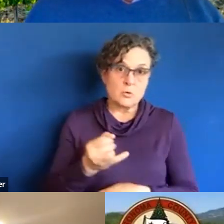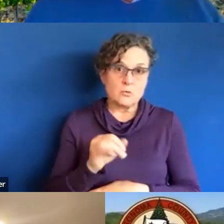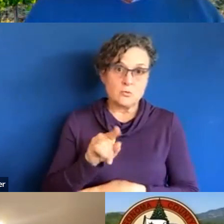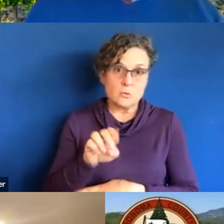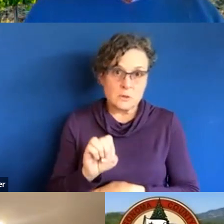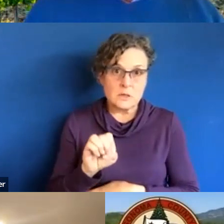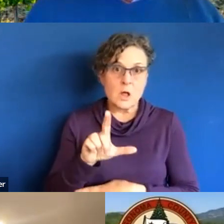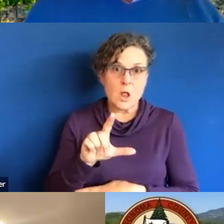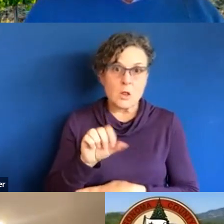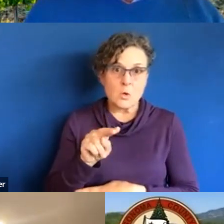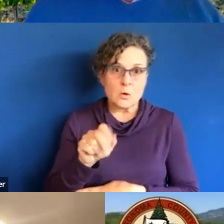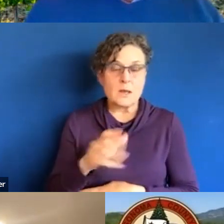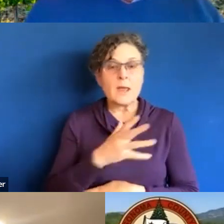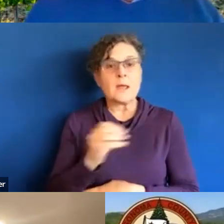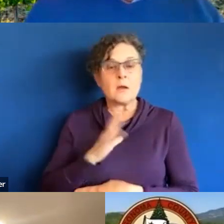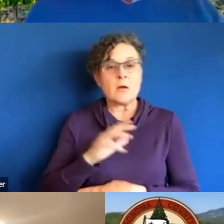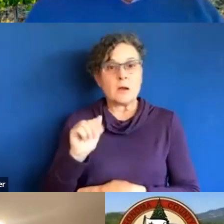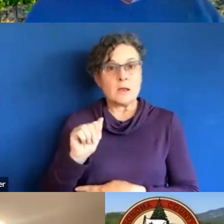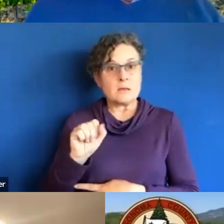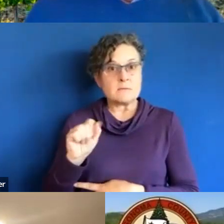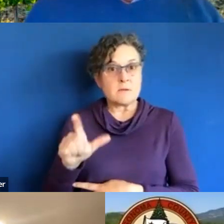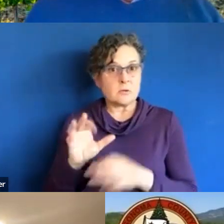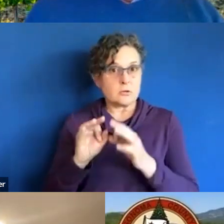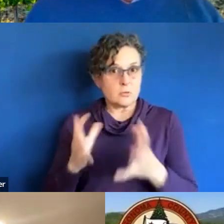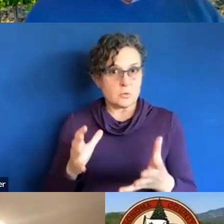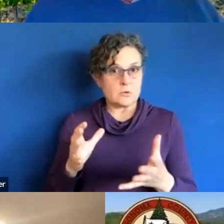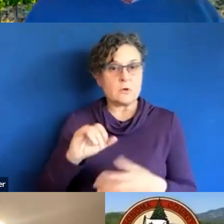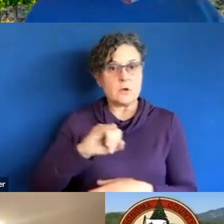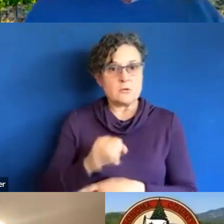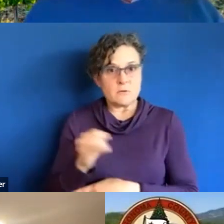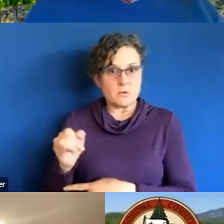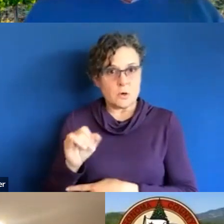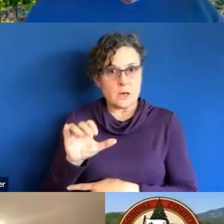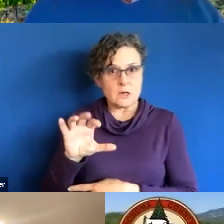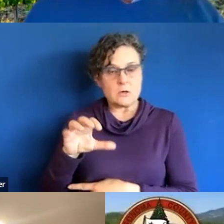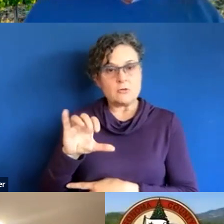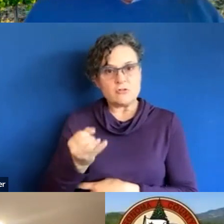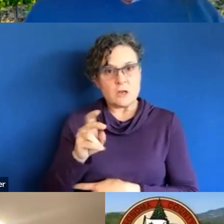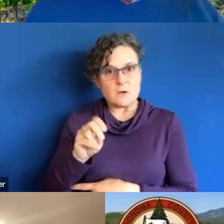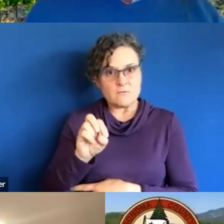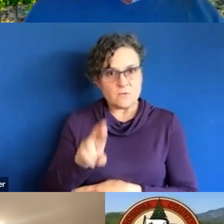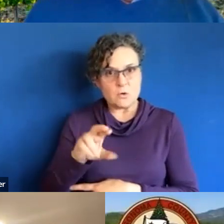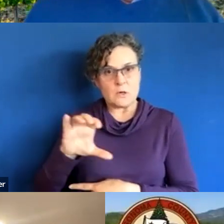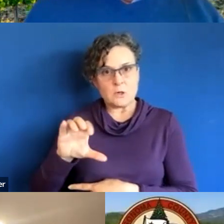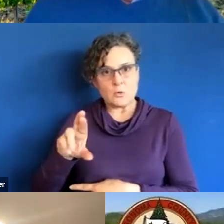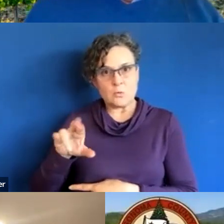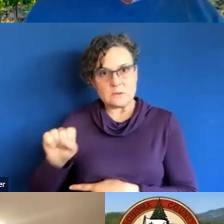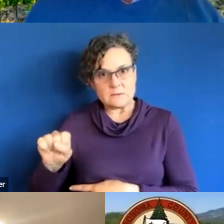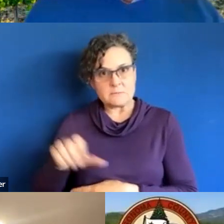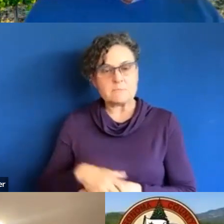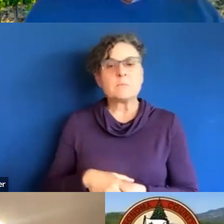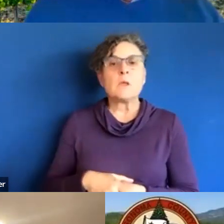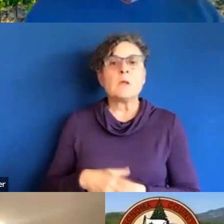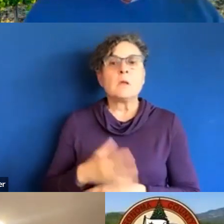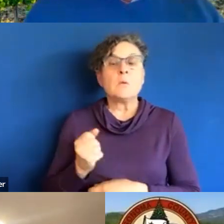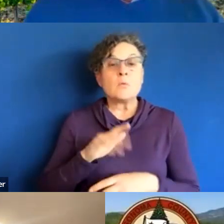Lorna, and our American Sign Language interpreters, Jennifer and Chris. Want to